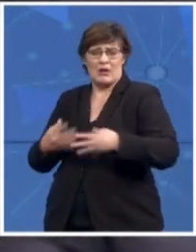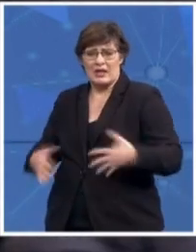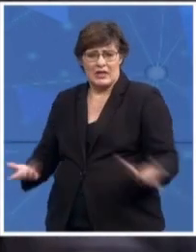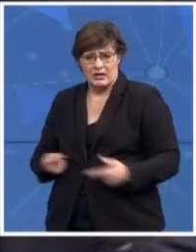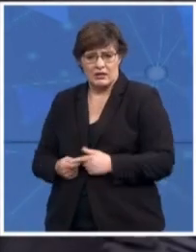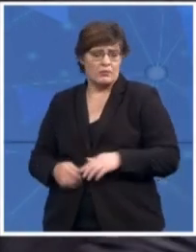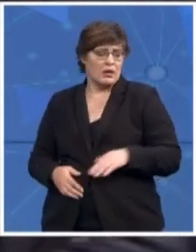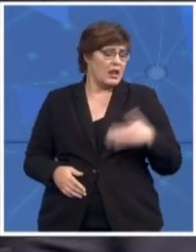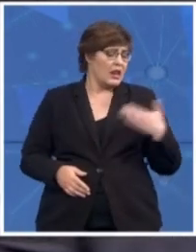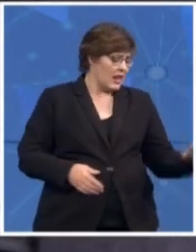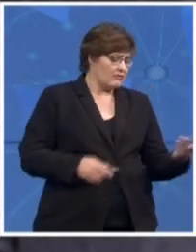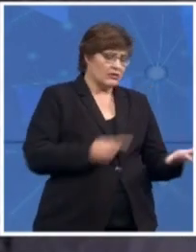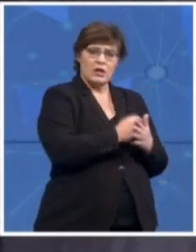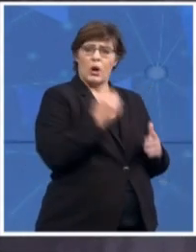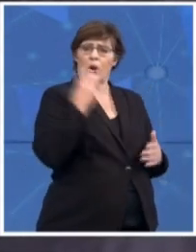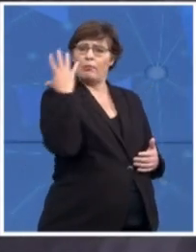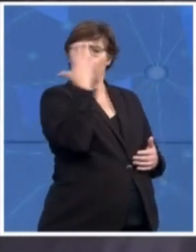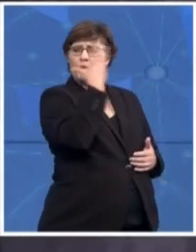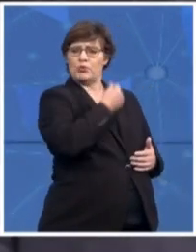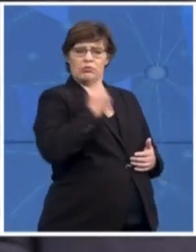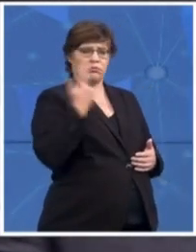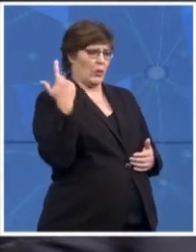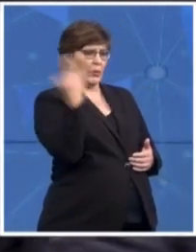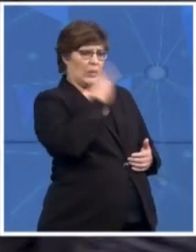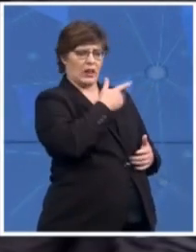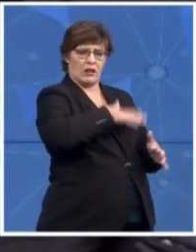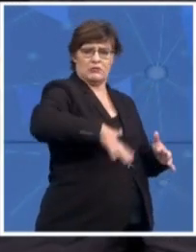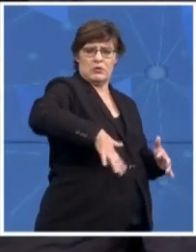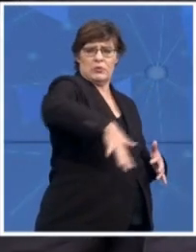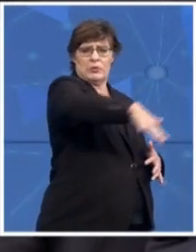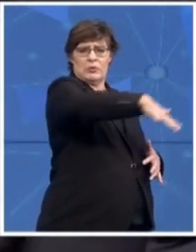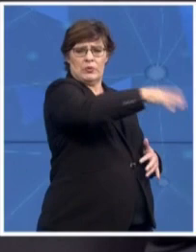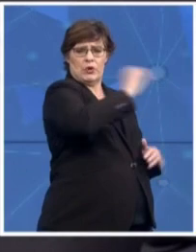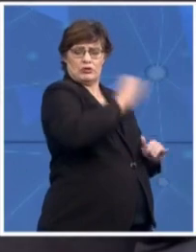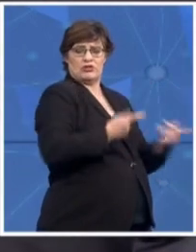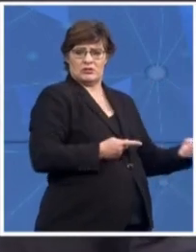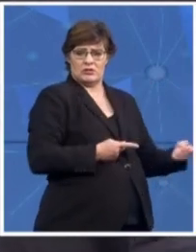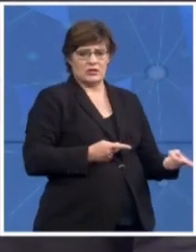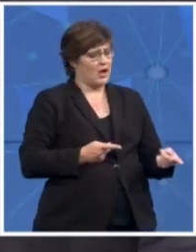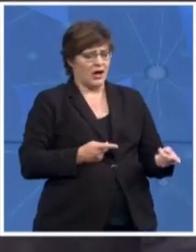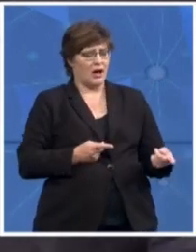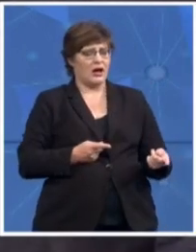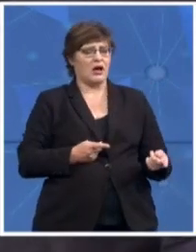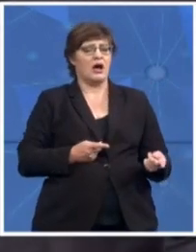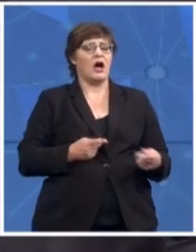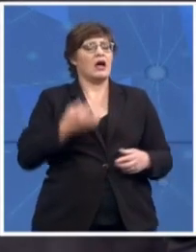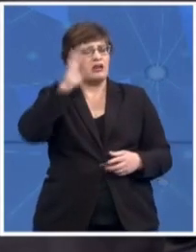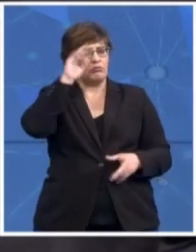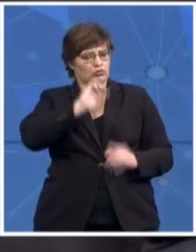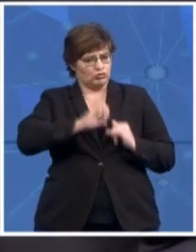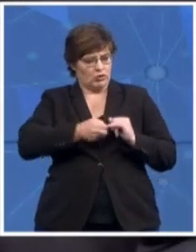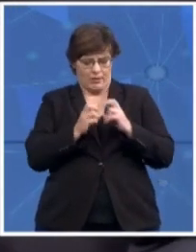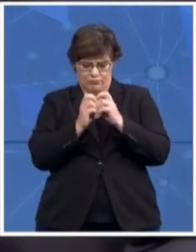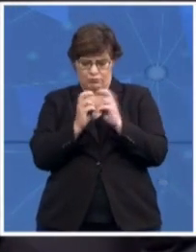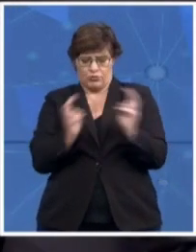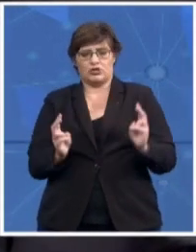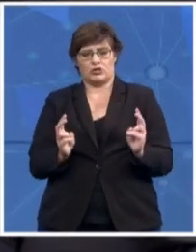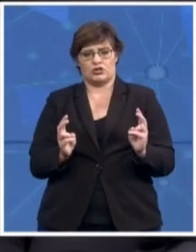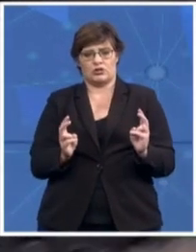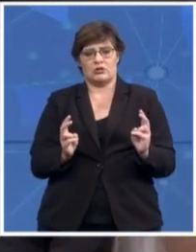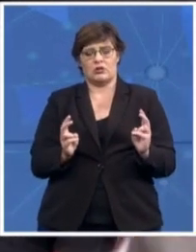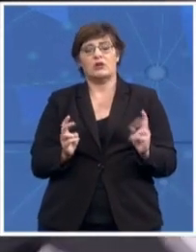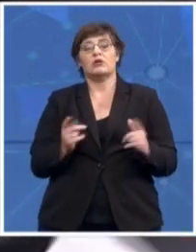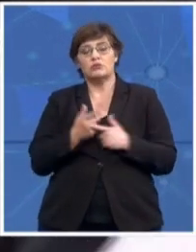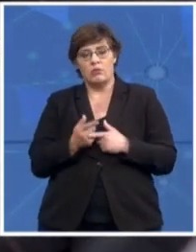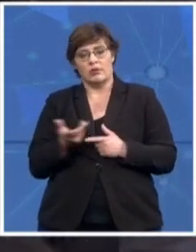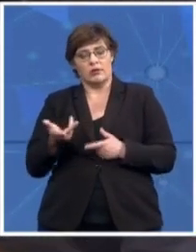think that is what government is trying to bridge that divide, try and provide opportunities. And by speaking about the DDM and